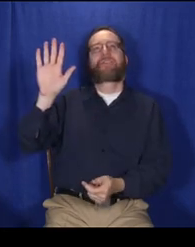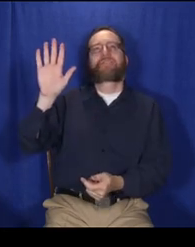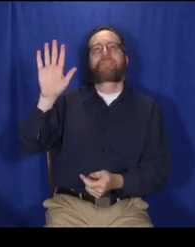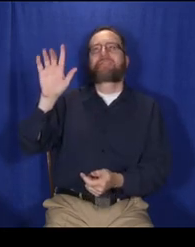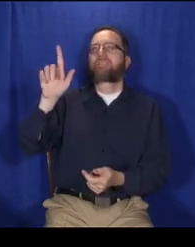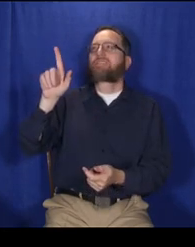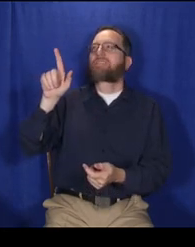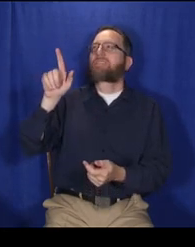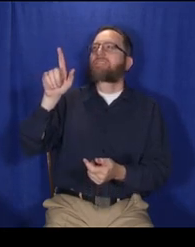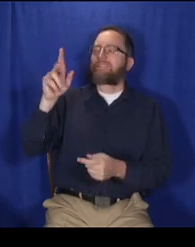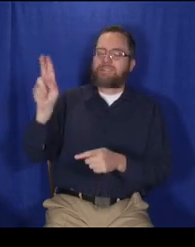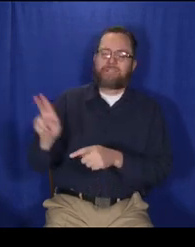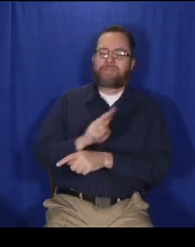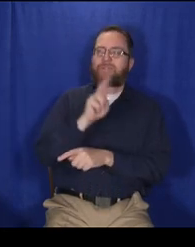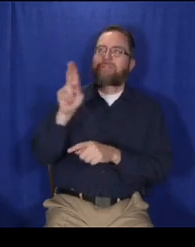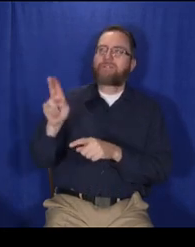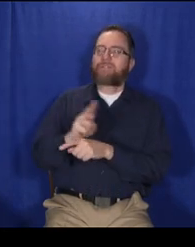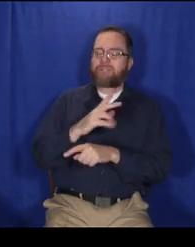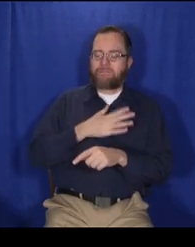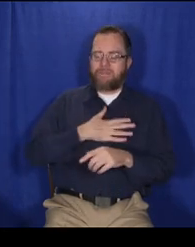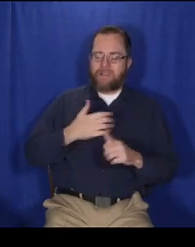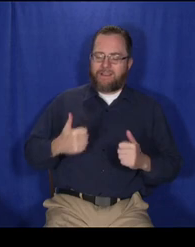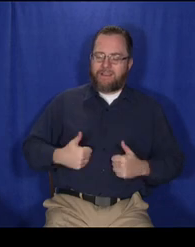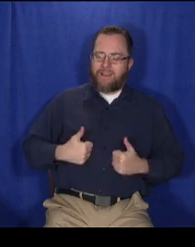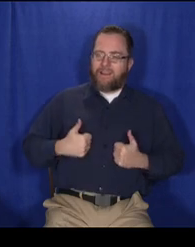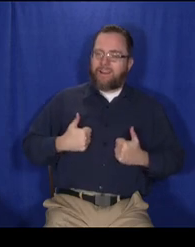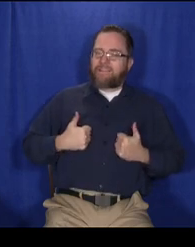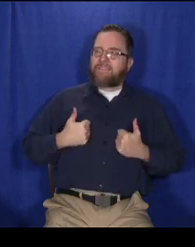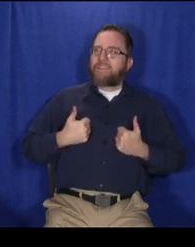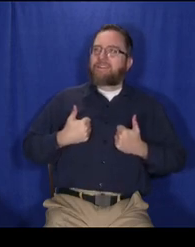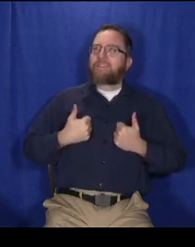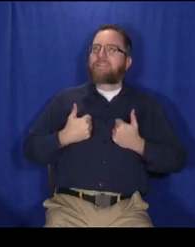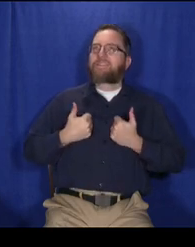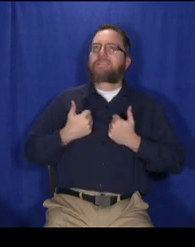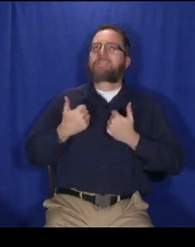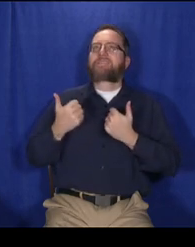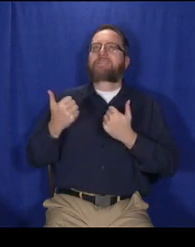take this life and breathe on.